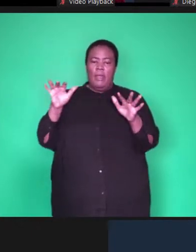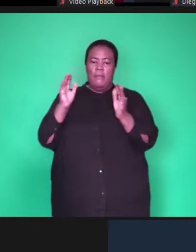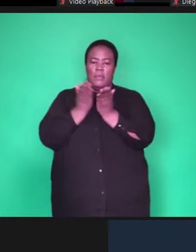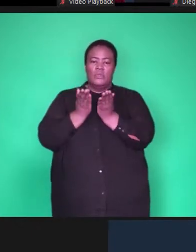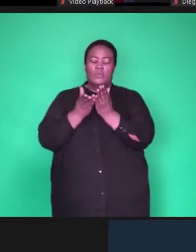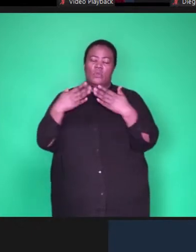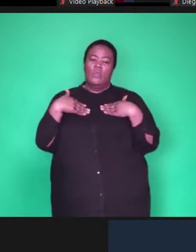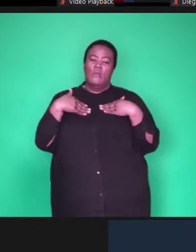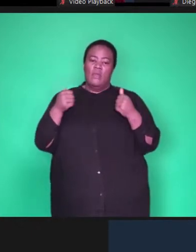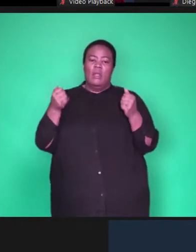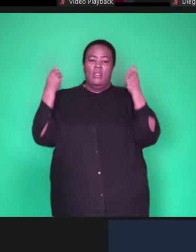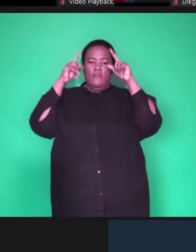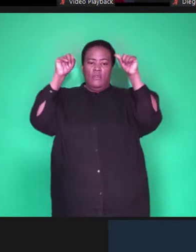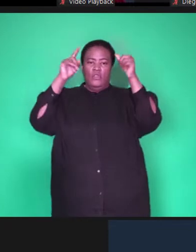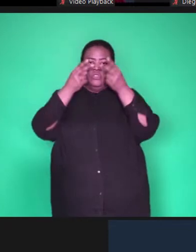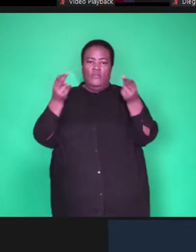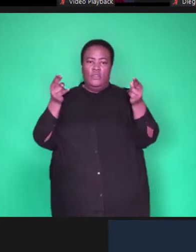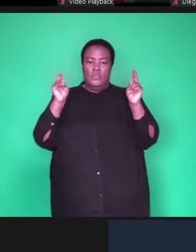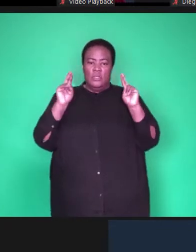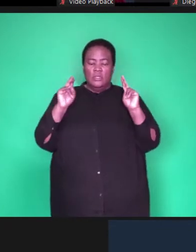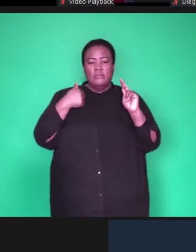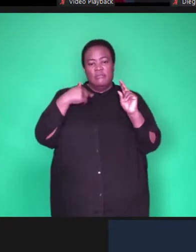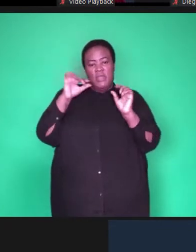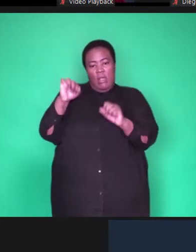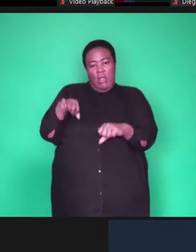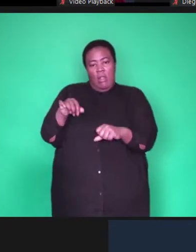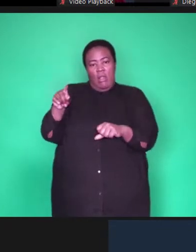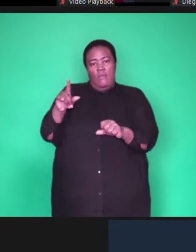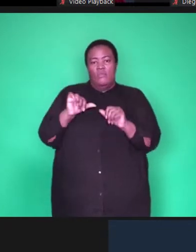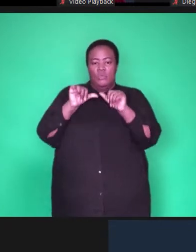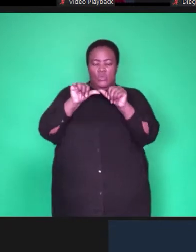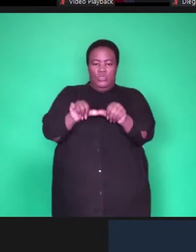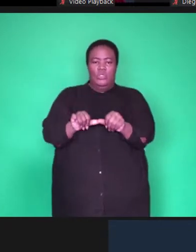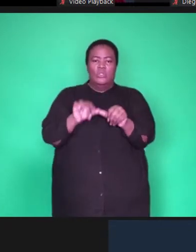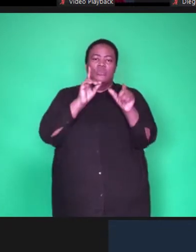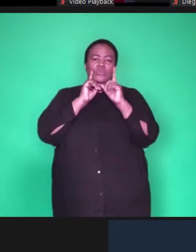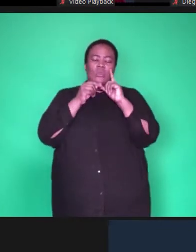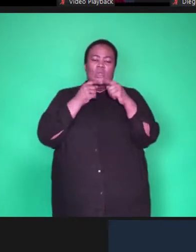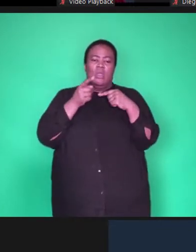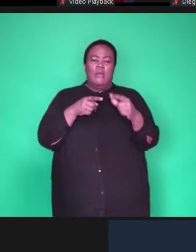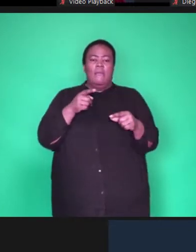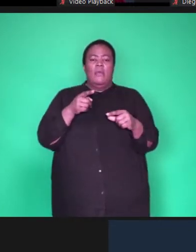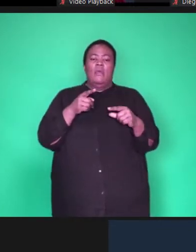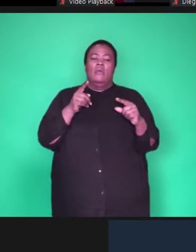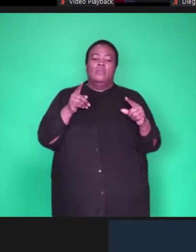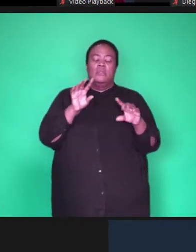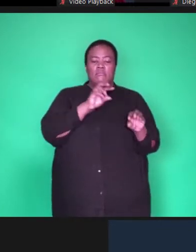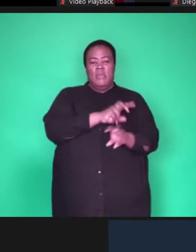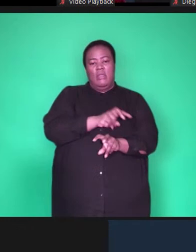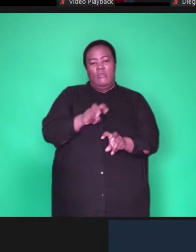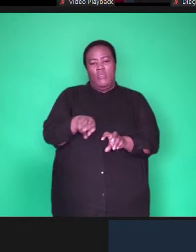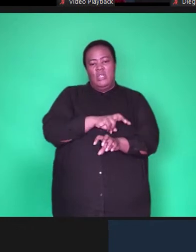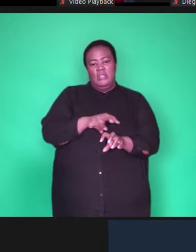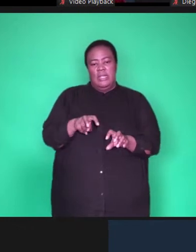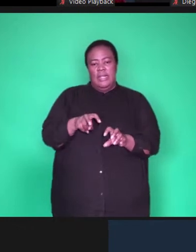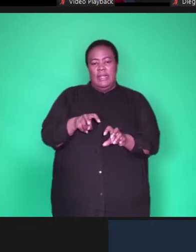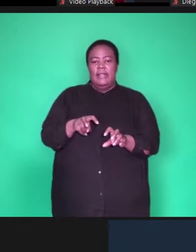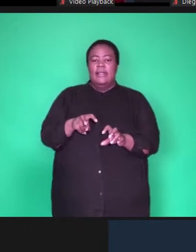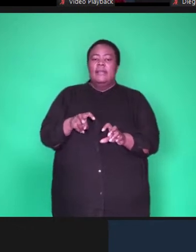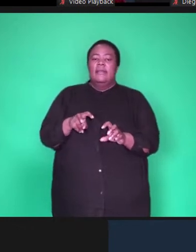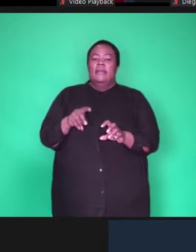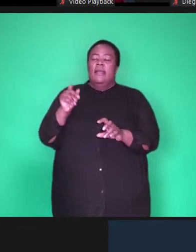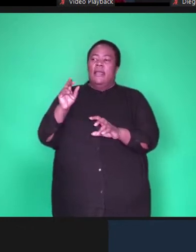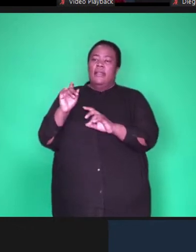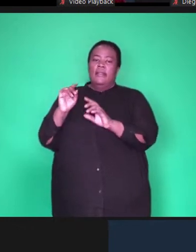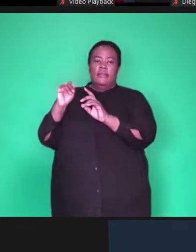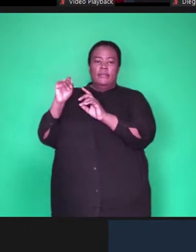will let you go on, Mark, talking through migration, urbanization, and remittances in South Africa, giving us a comparison